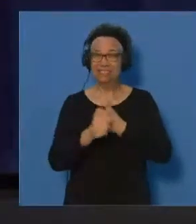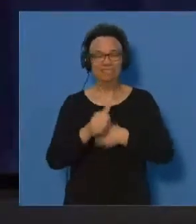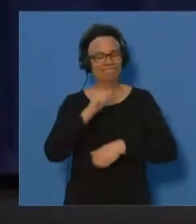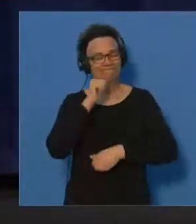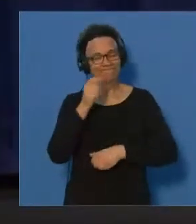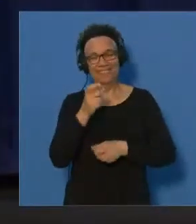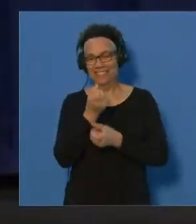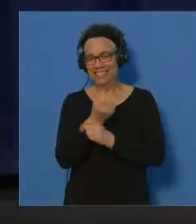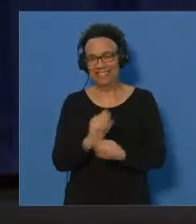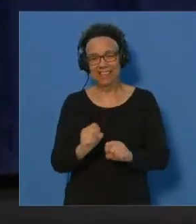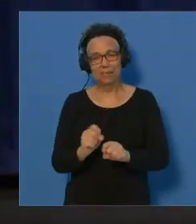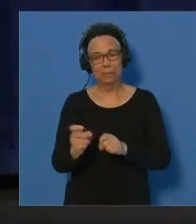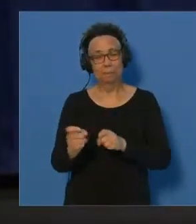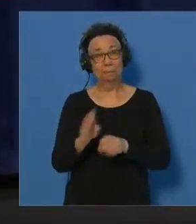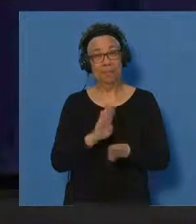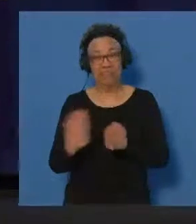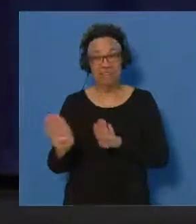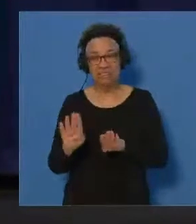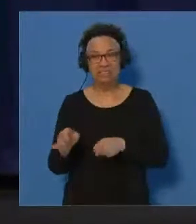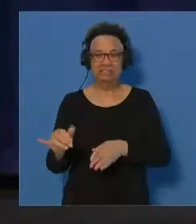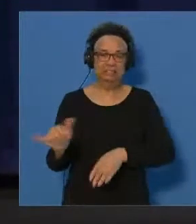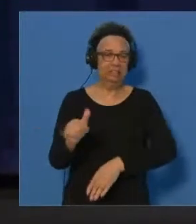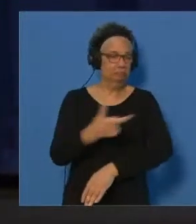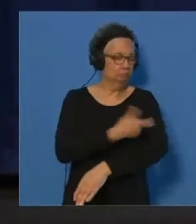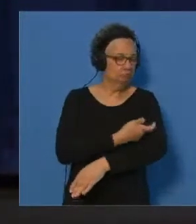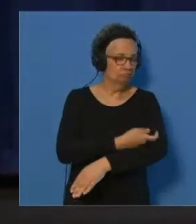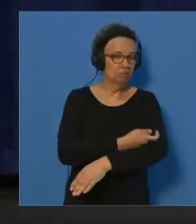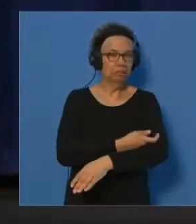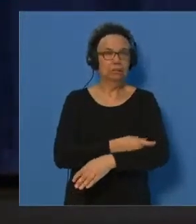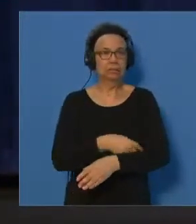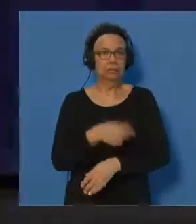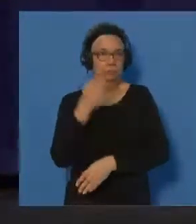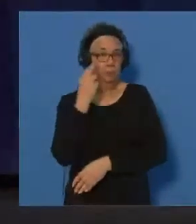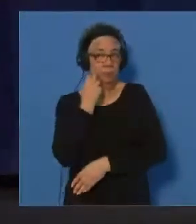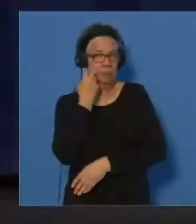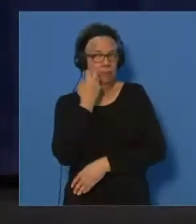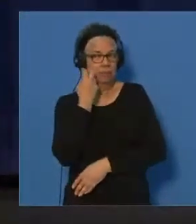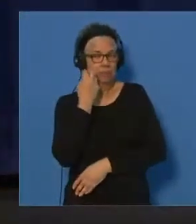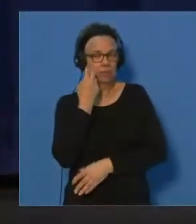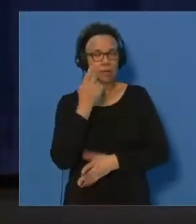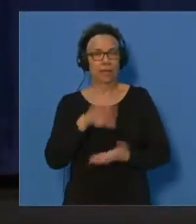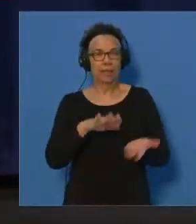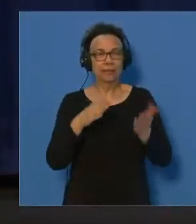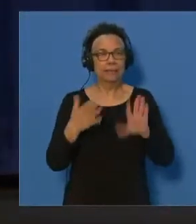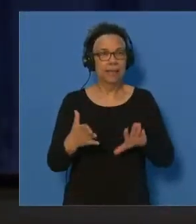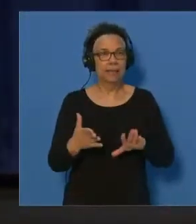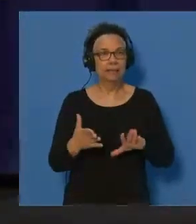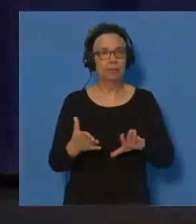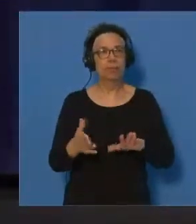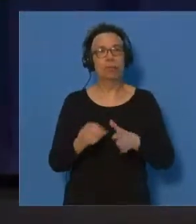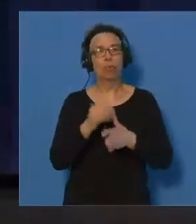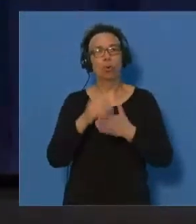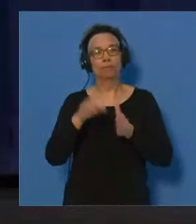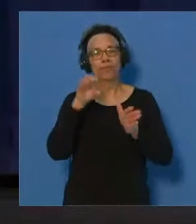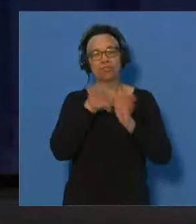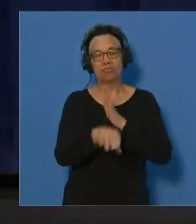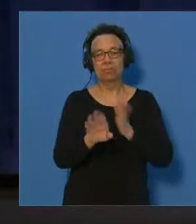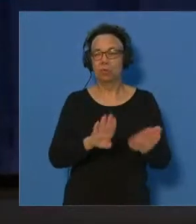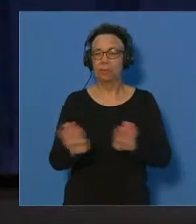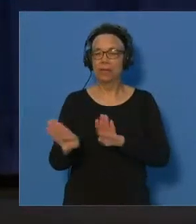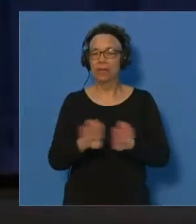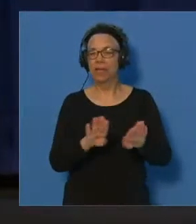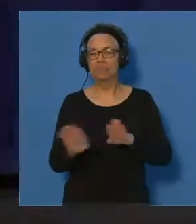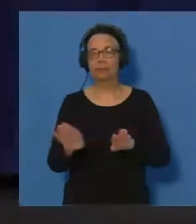behaviors such as drug trafficking, prostitution, theft, criminal behavior, and/or individuals engaged